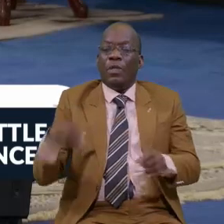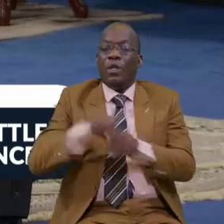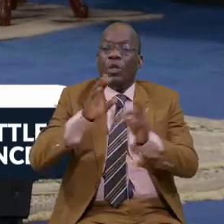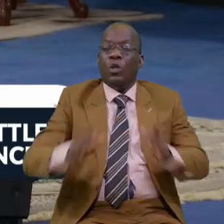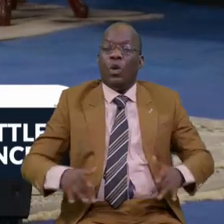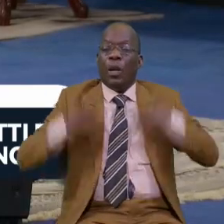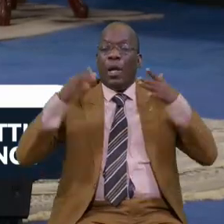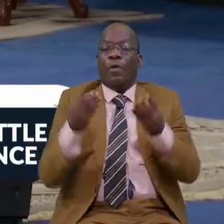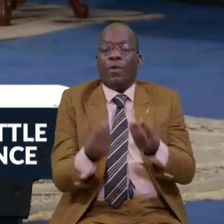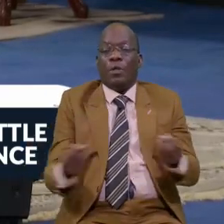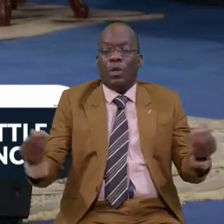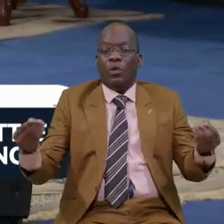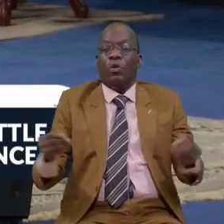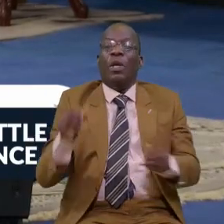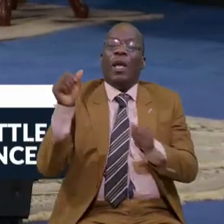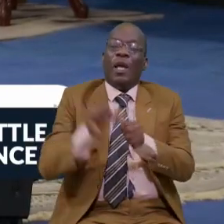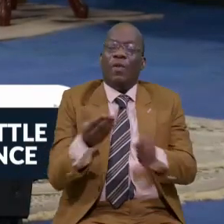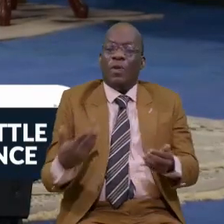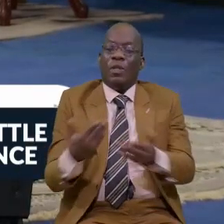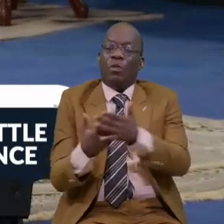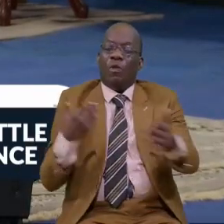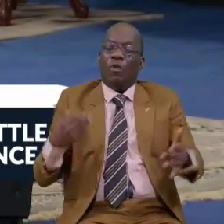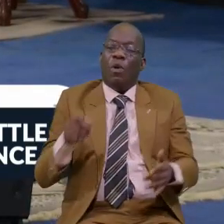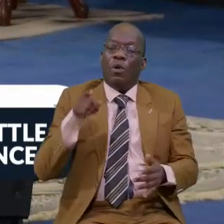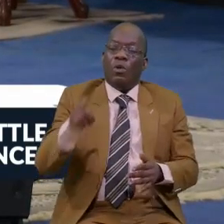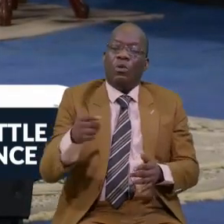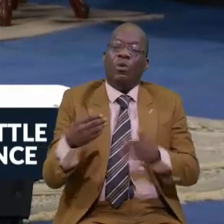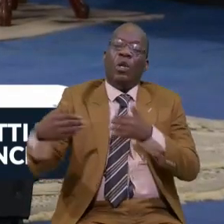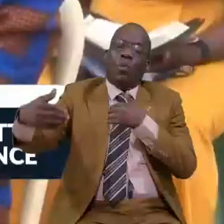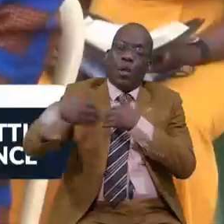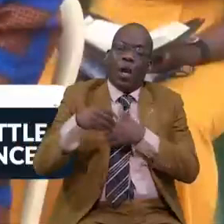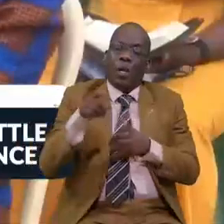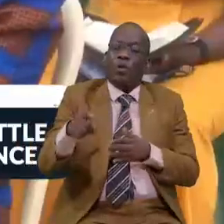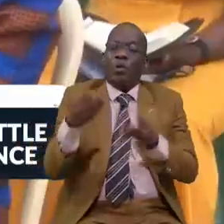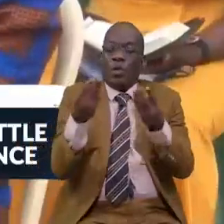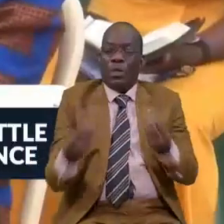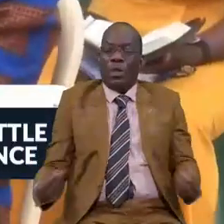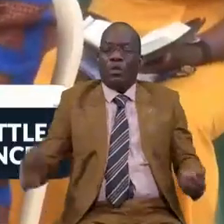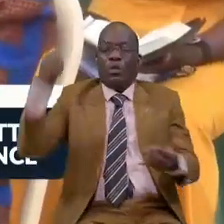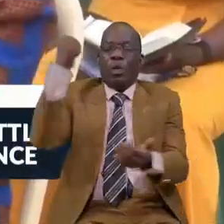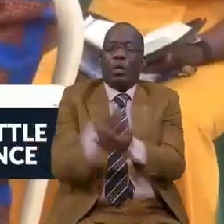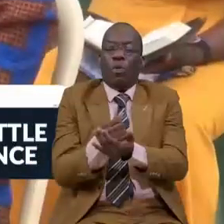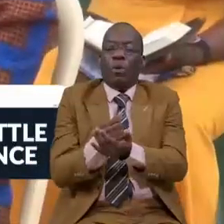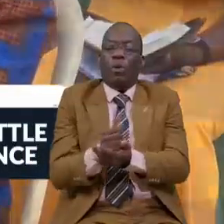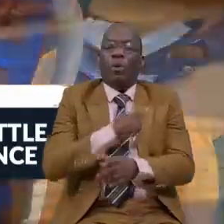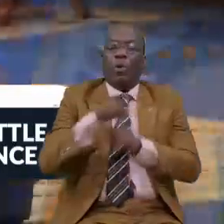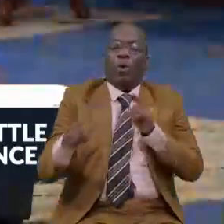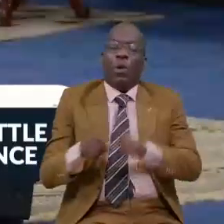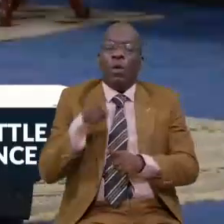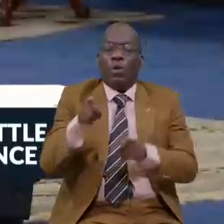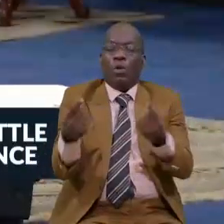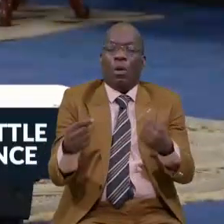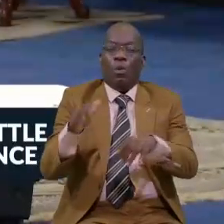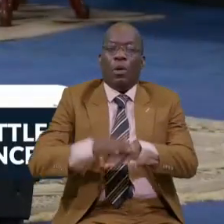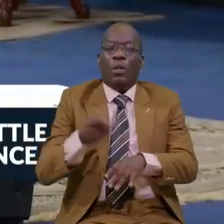Everything before you, by you, behind you, settled. And when you come on the final day